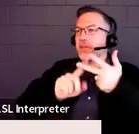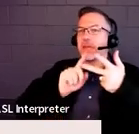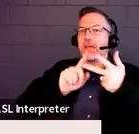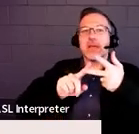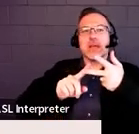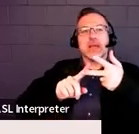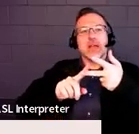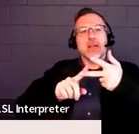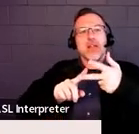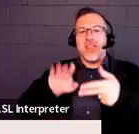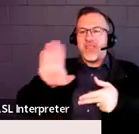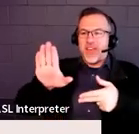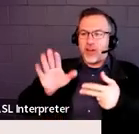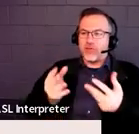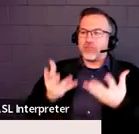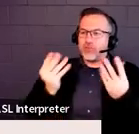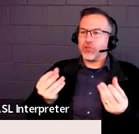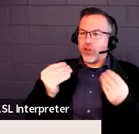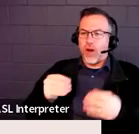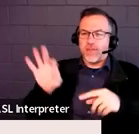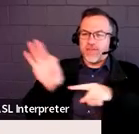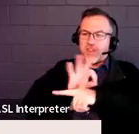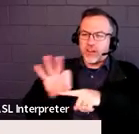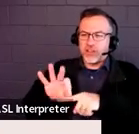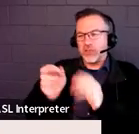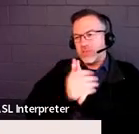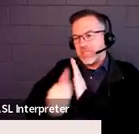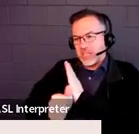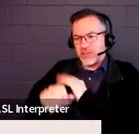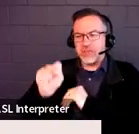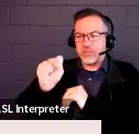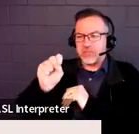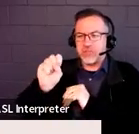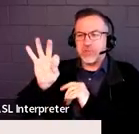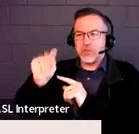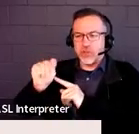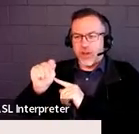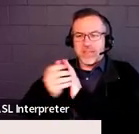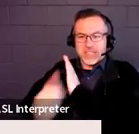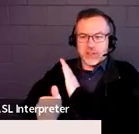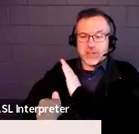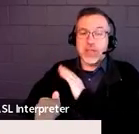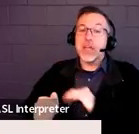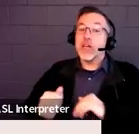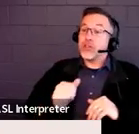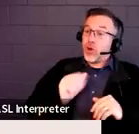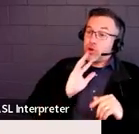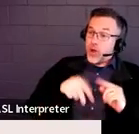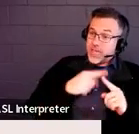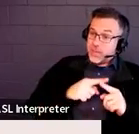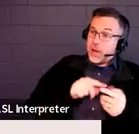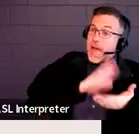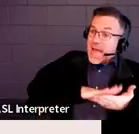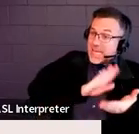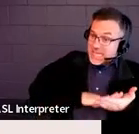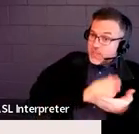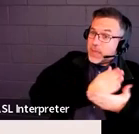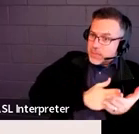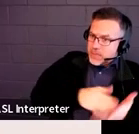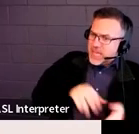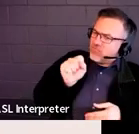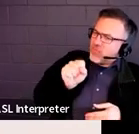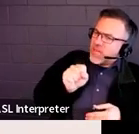and hard skills. That's functional skills as well. So we are not only talking about the academic piece. We are not only speaking